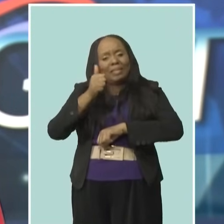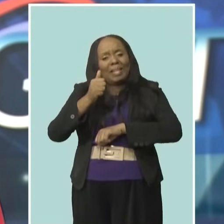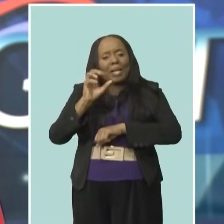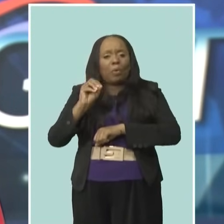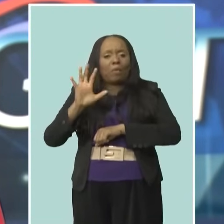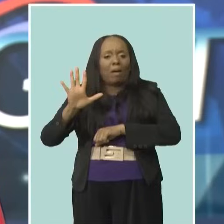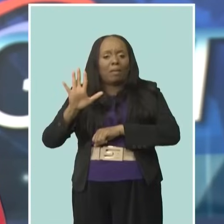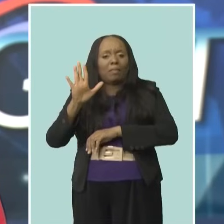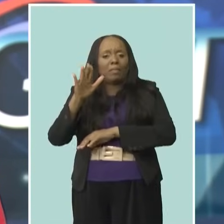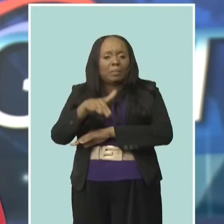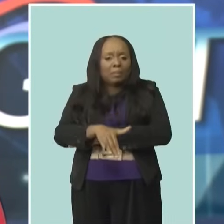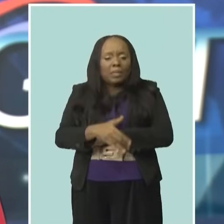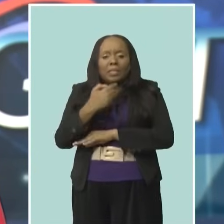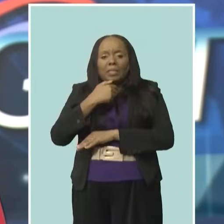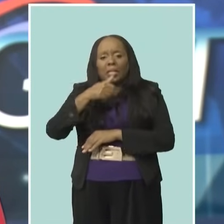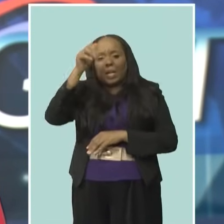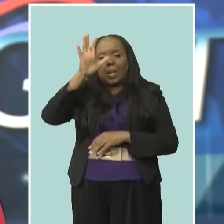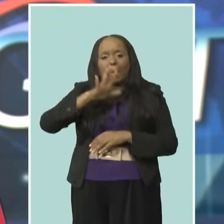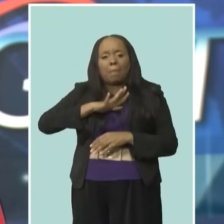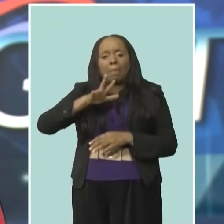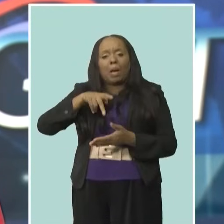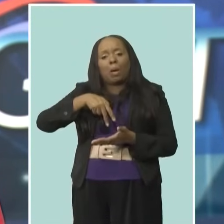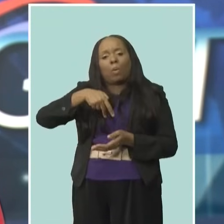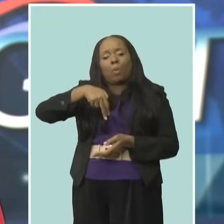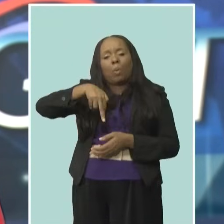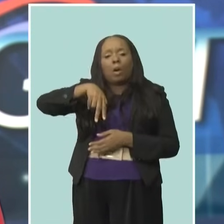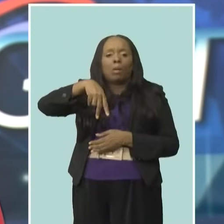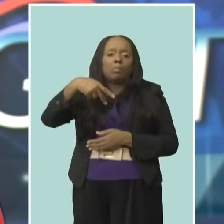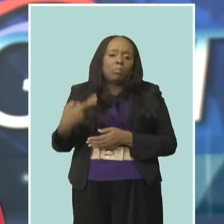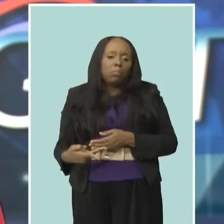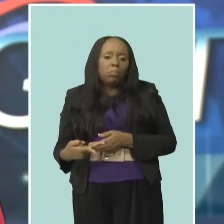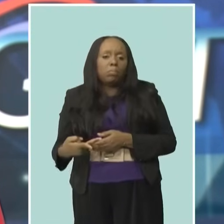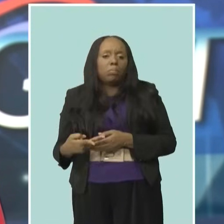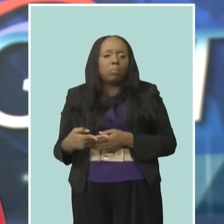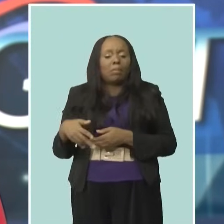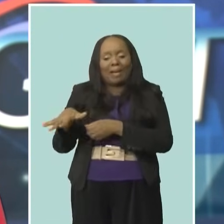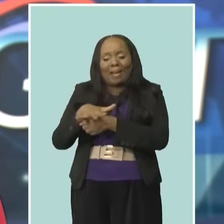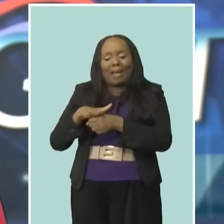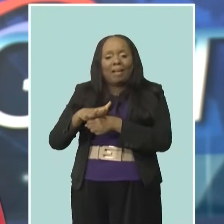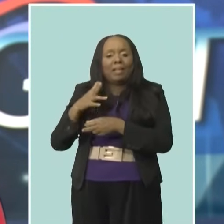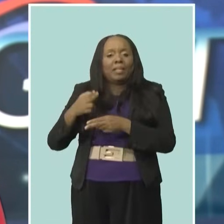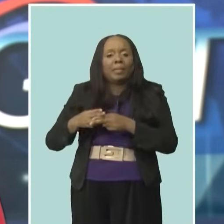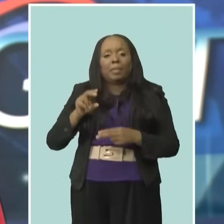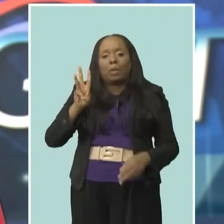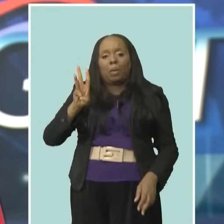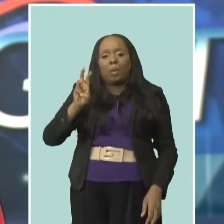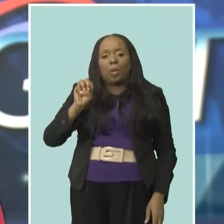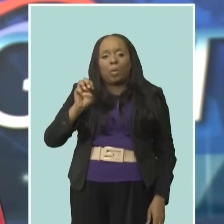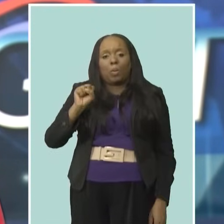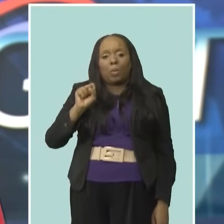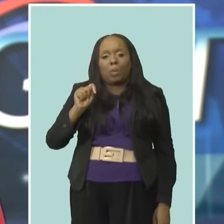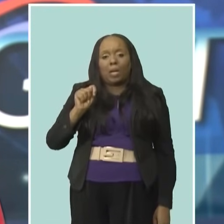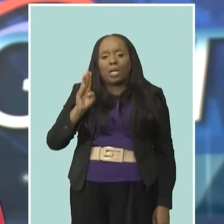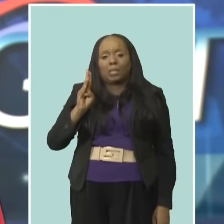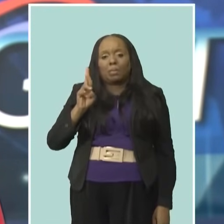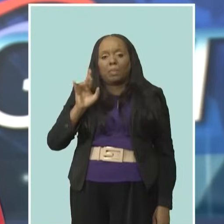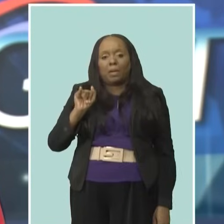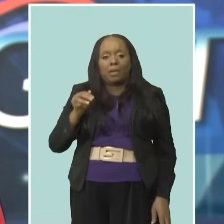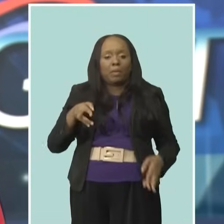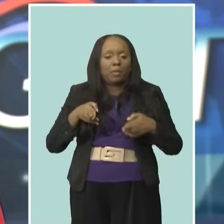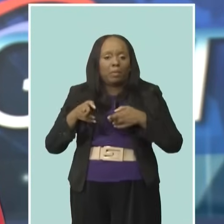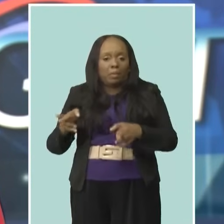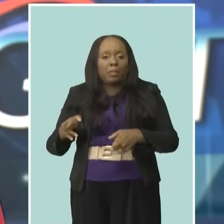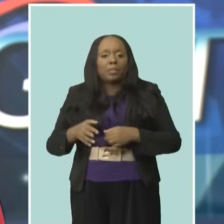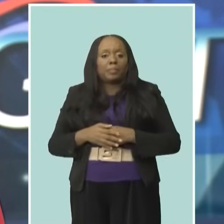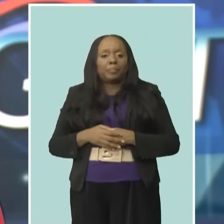in a house at the corner of Blanche Gap and Rihanna Drive, Westbury Road, St. Michael. On arrival, police learned that the deceased was involved in